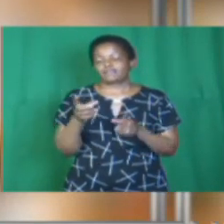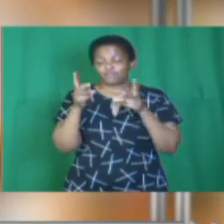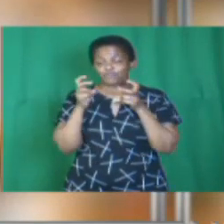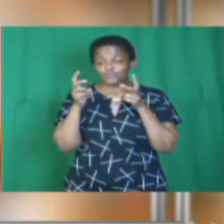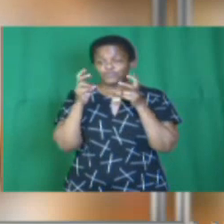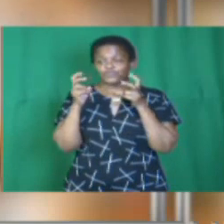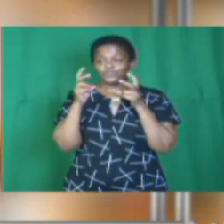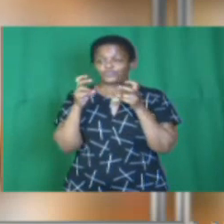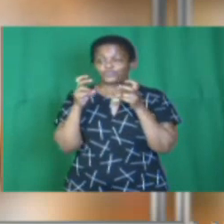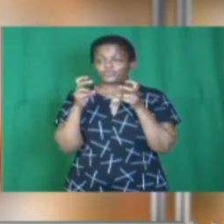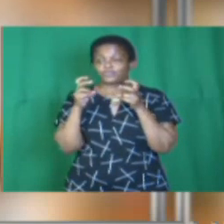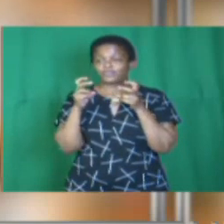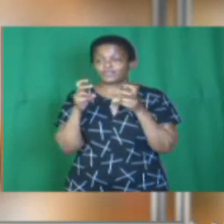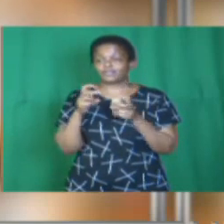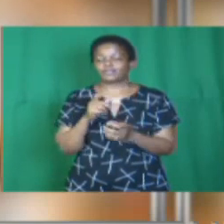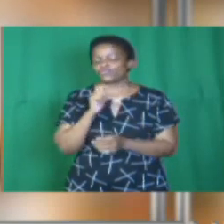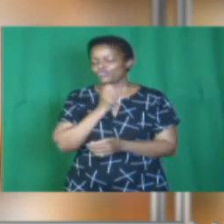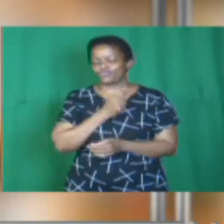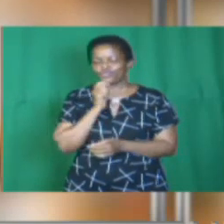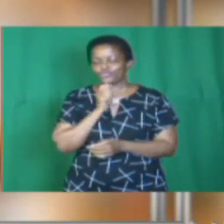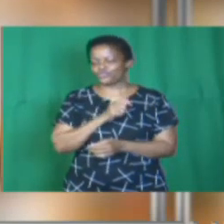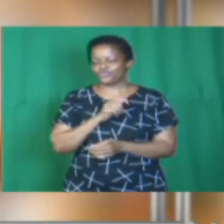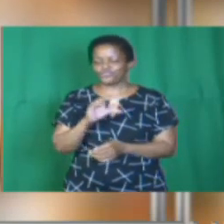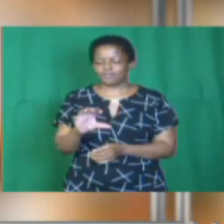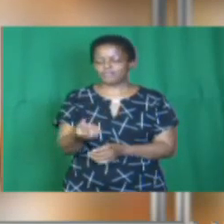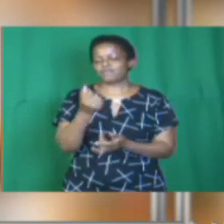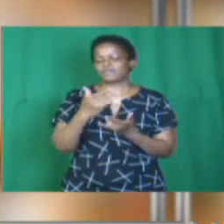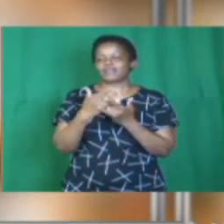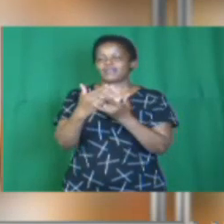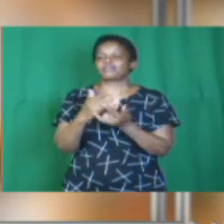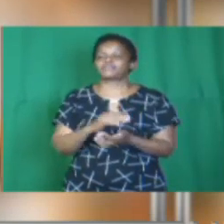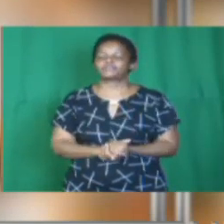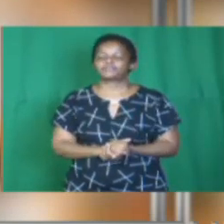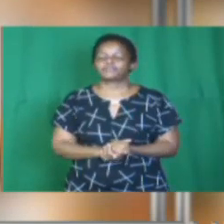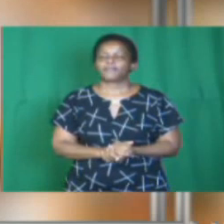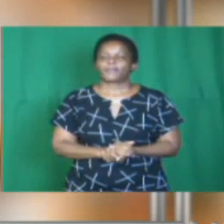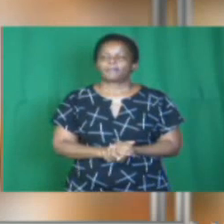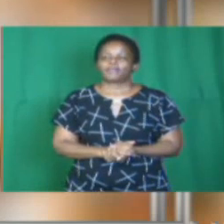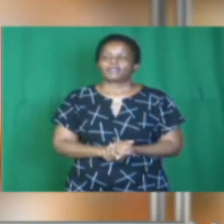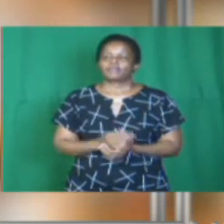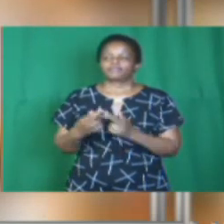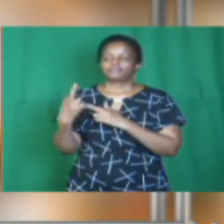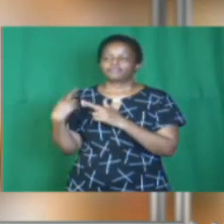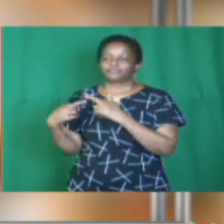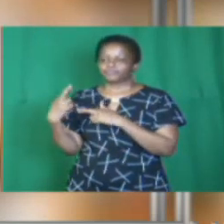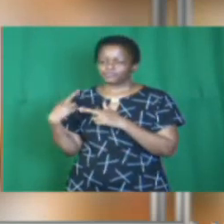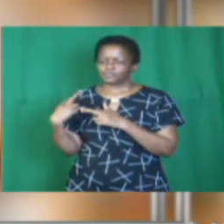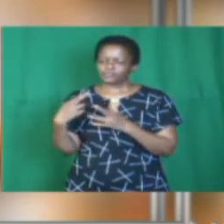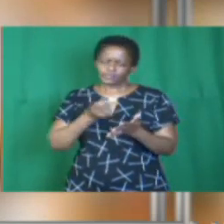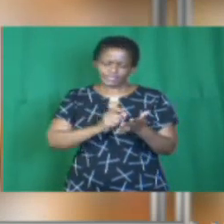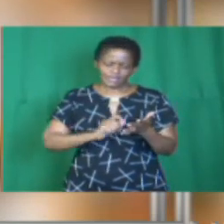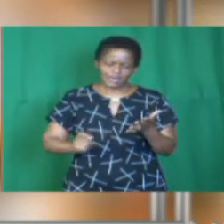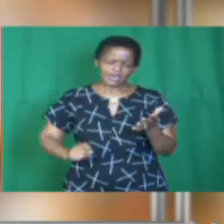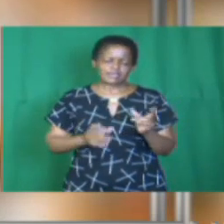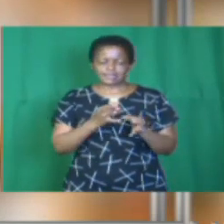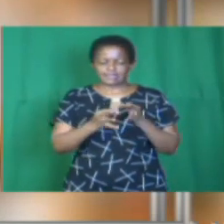that, and I hope you truly got something from that. Just to recap, writing a descriptive